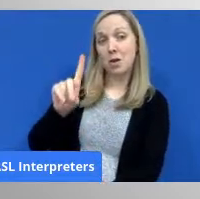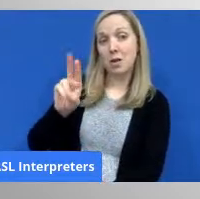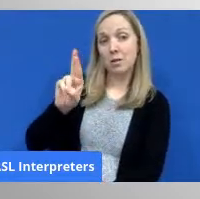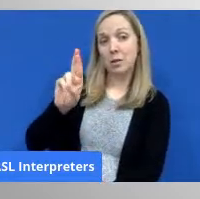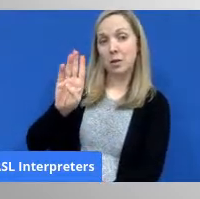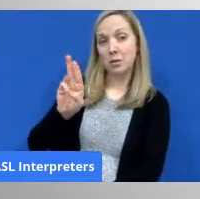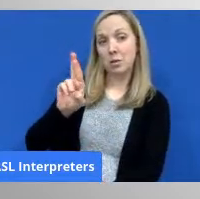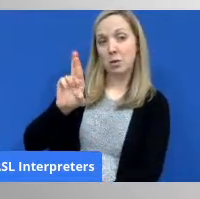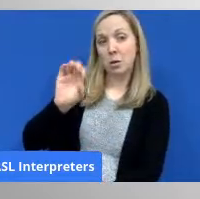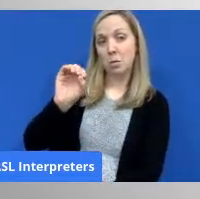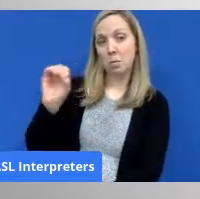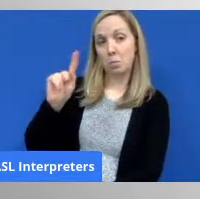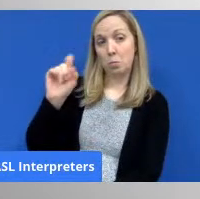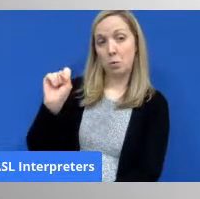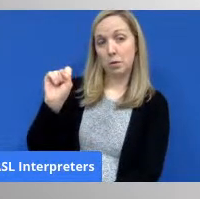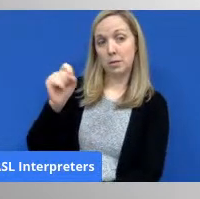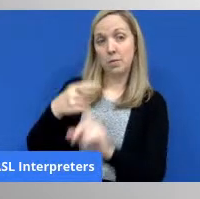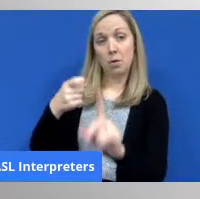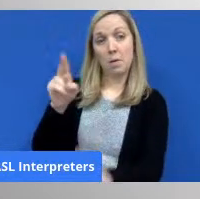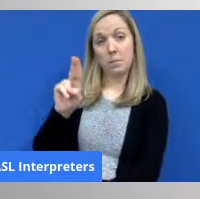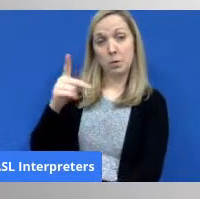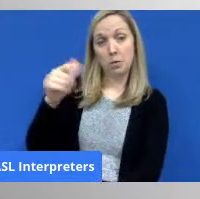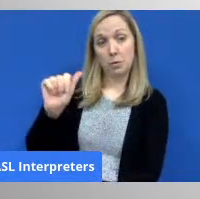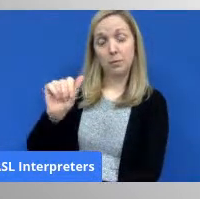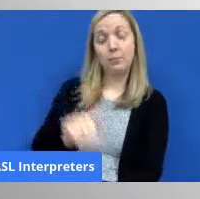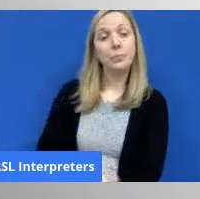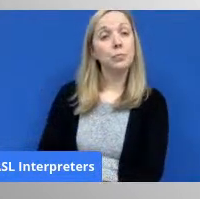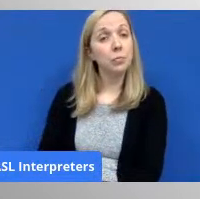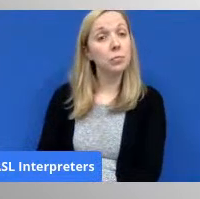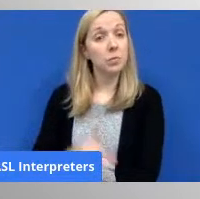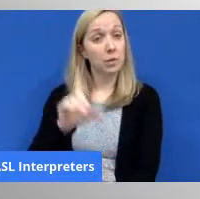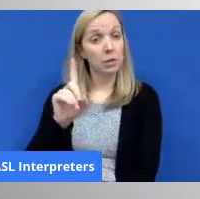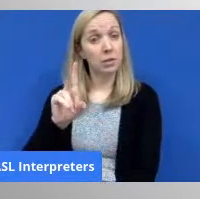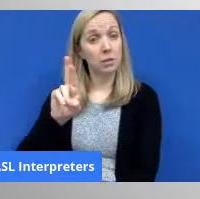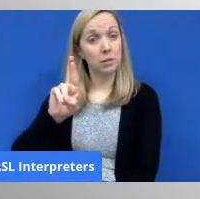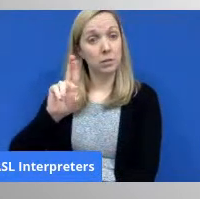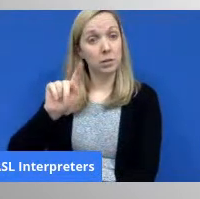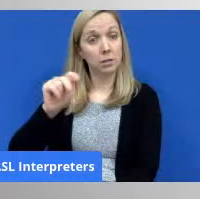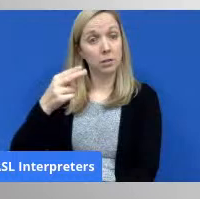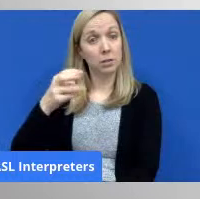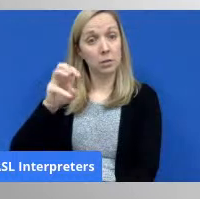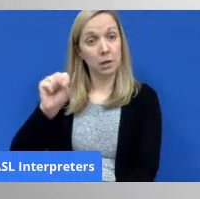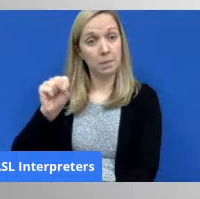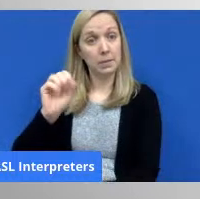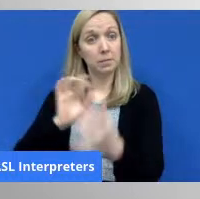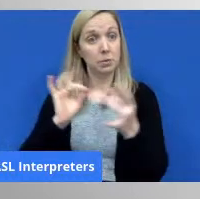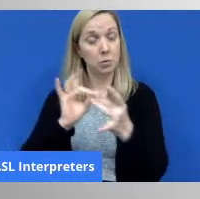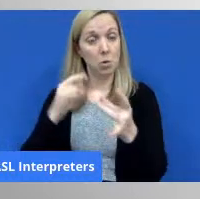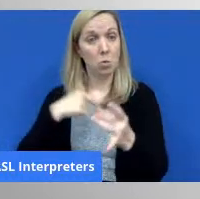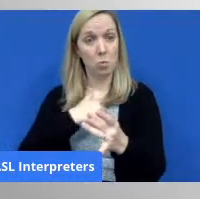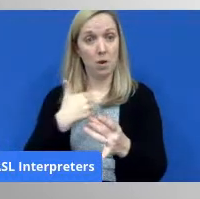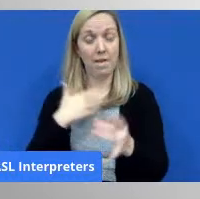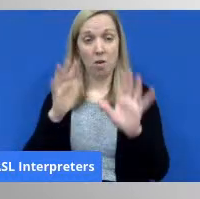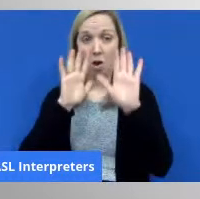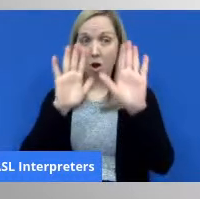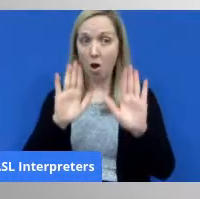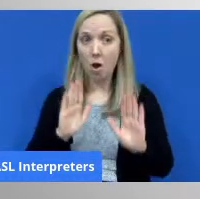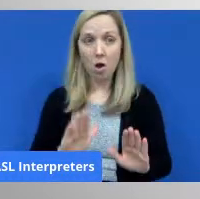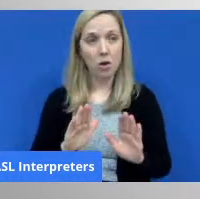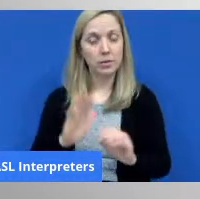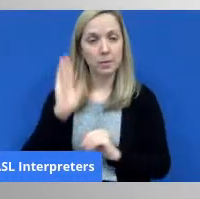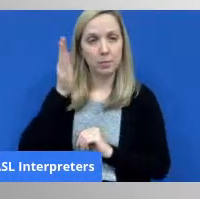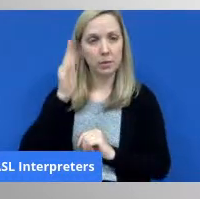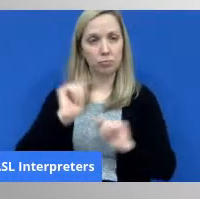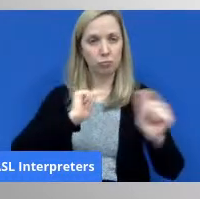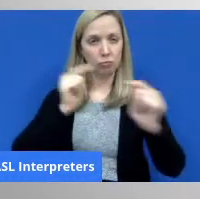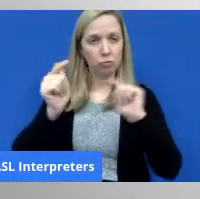think, to what Dr. Thomas was saying, we have some really great presentations tonight. So as presenters have about 15 minutes of presentations and 10 minutes